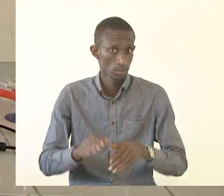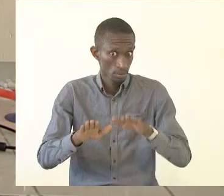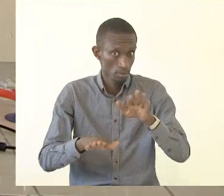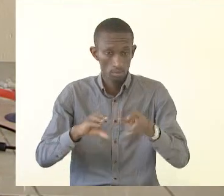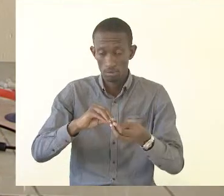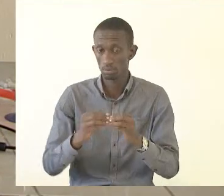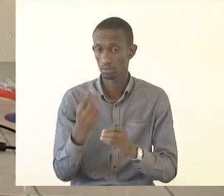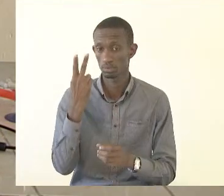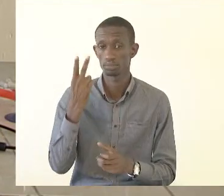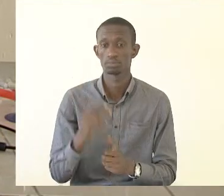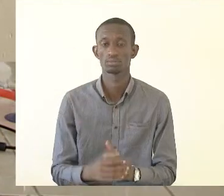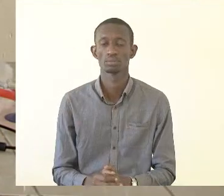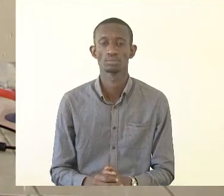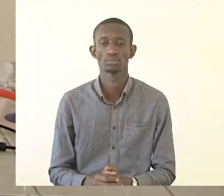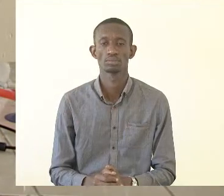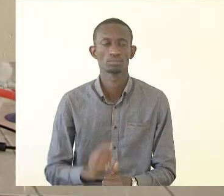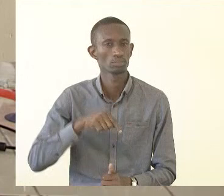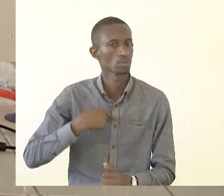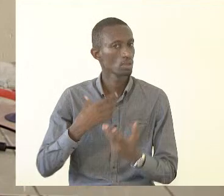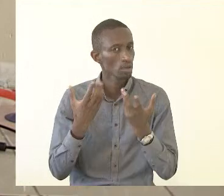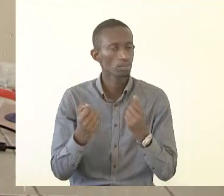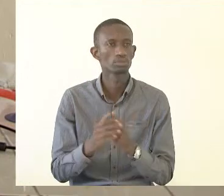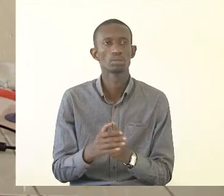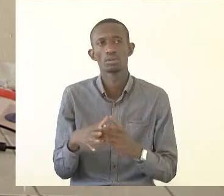2, you'll have either